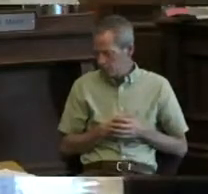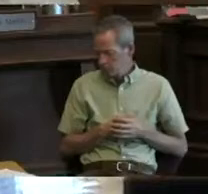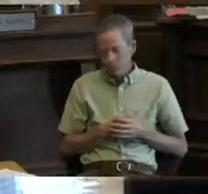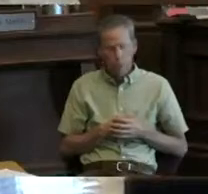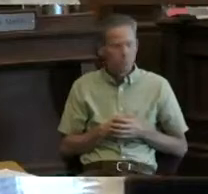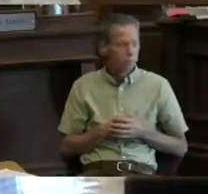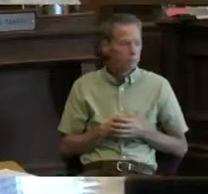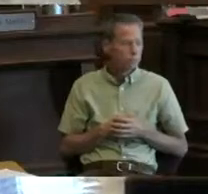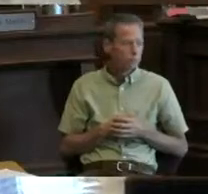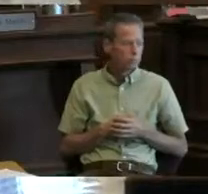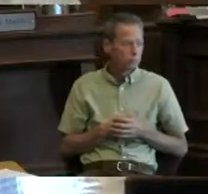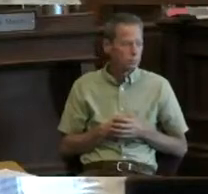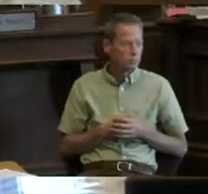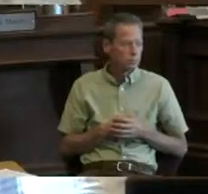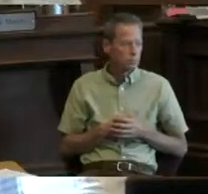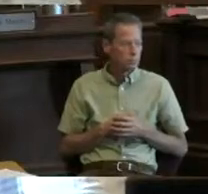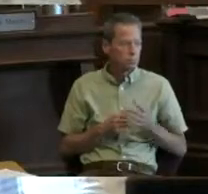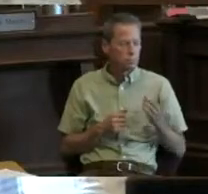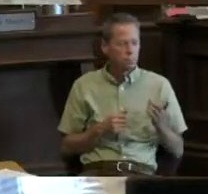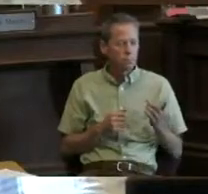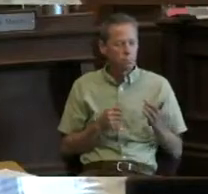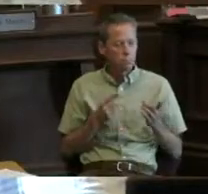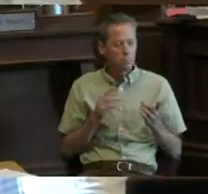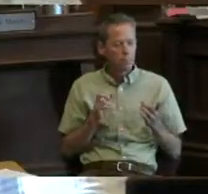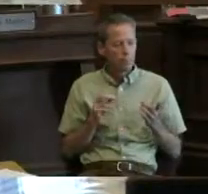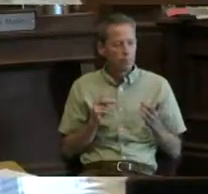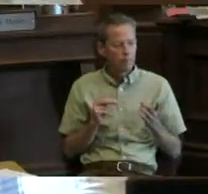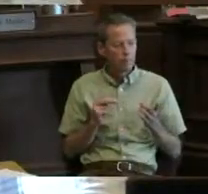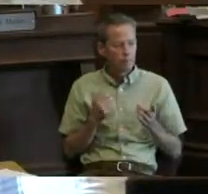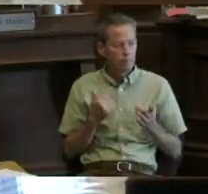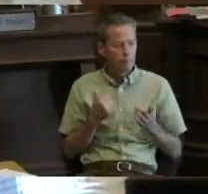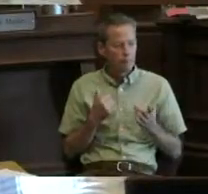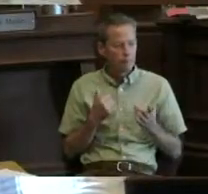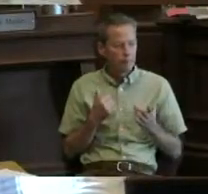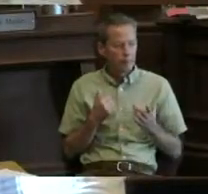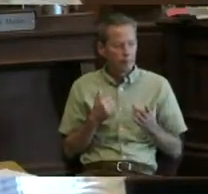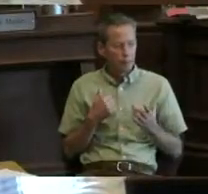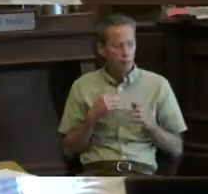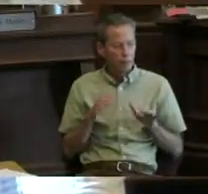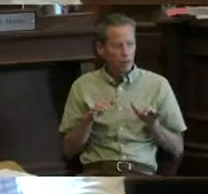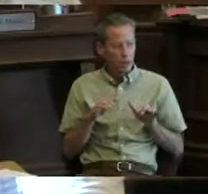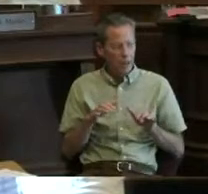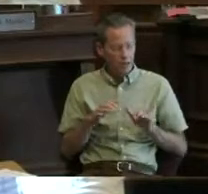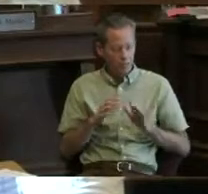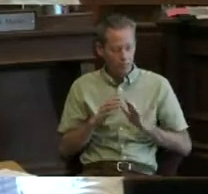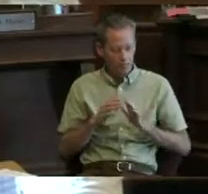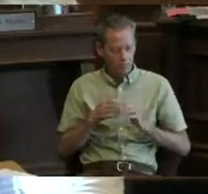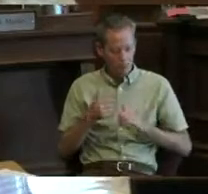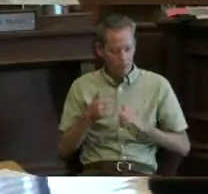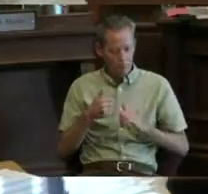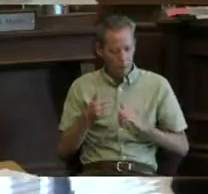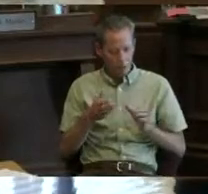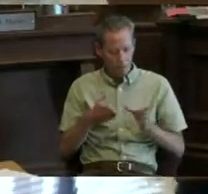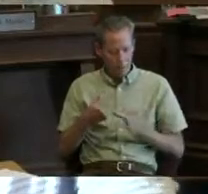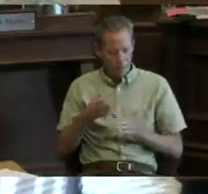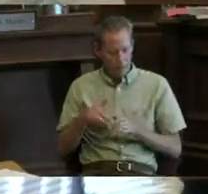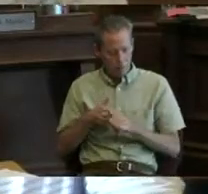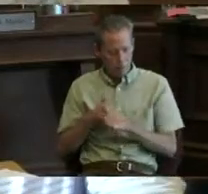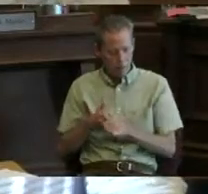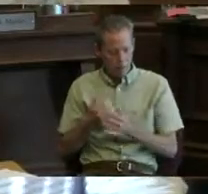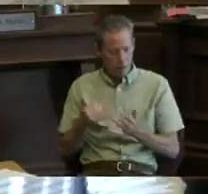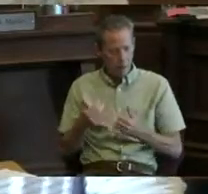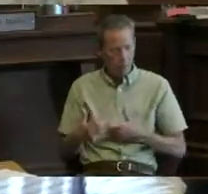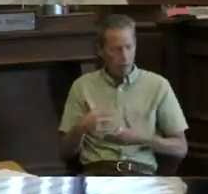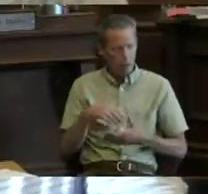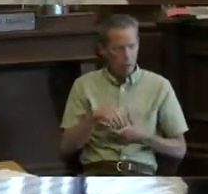So, council member, I would respond that we have a complete streets policy. We now have an active transportation plan that we're beginning to work on. We're also